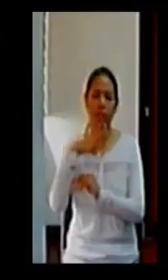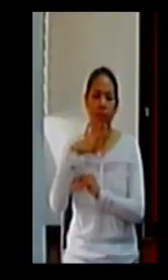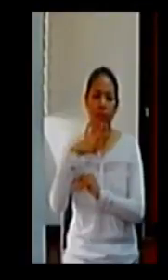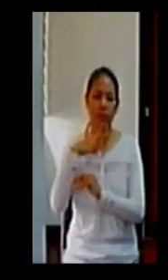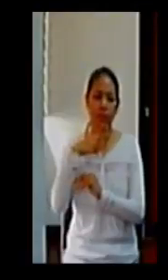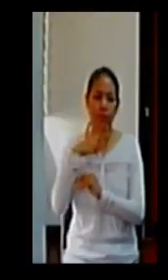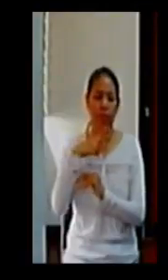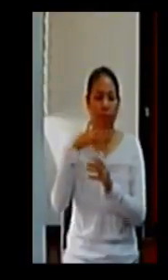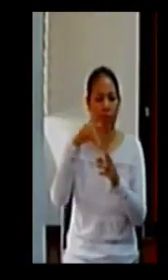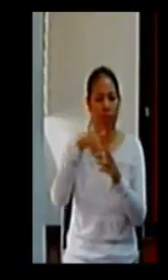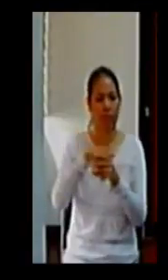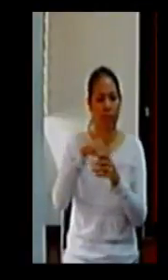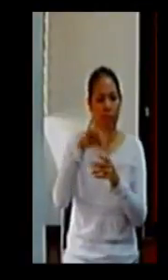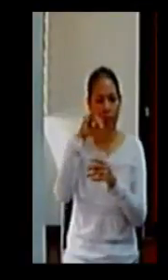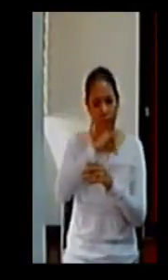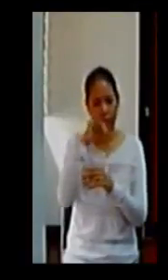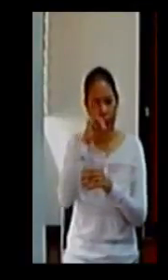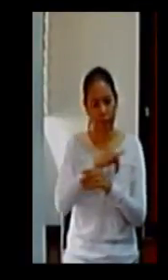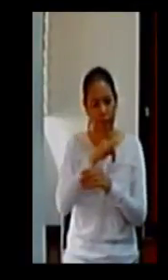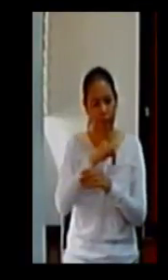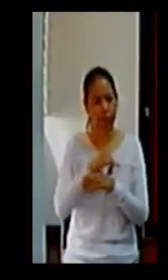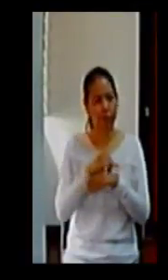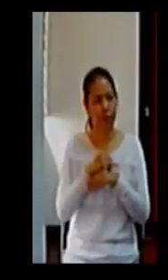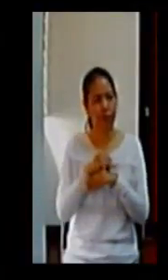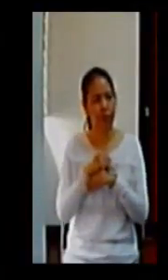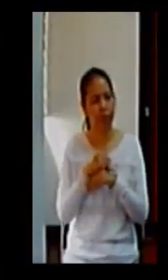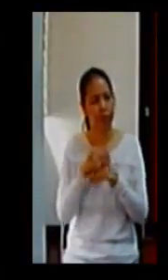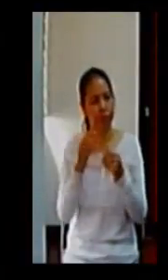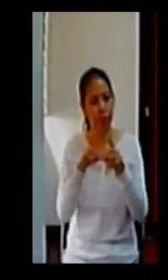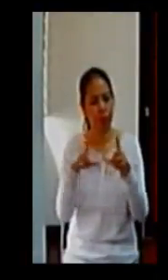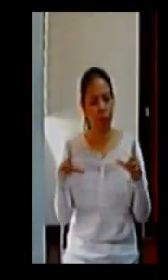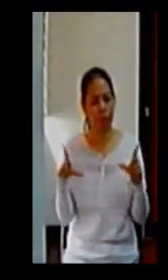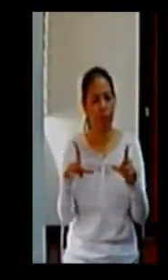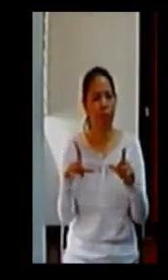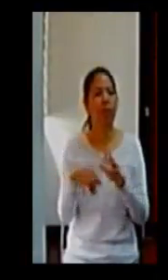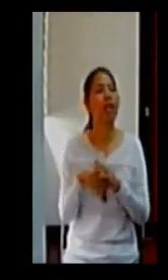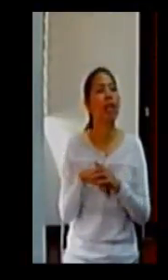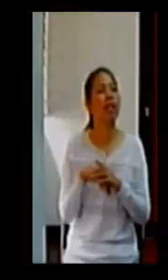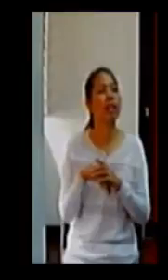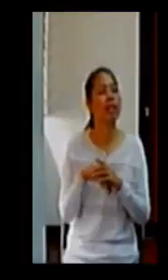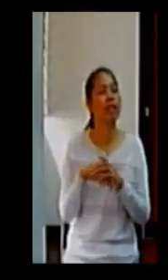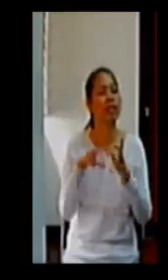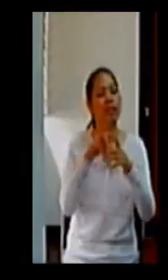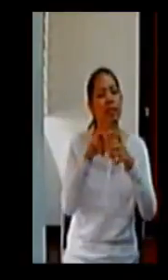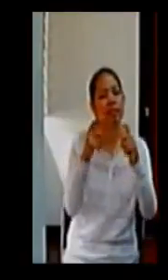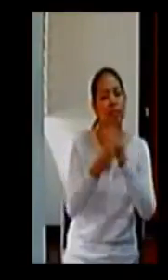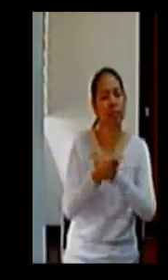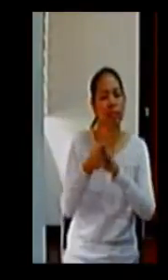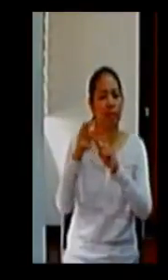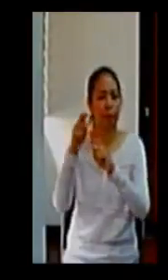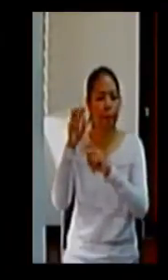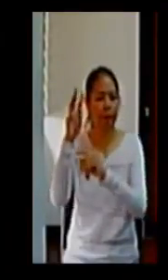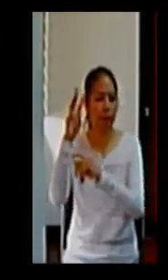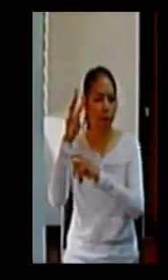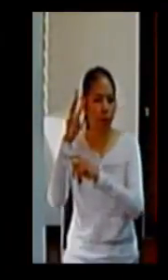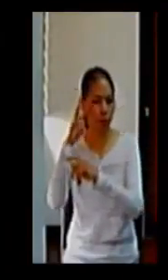Ifugao. And this brief presentation will be translated by Mr. William Mamanglo.